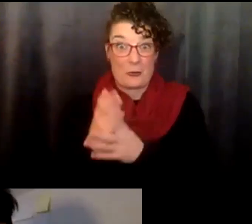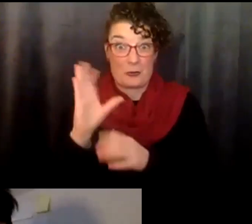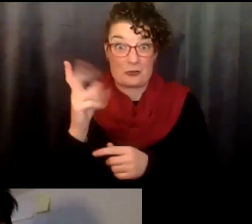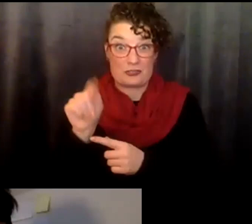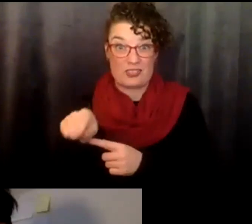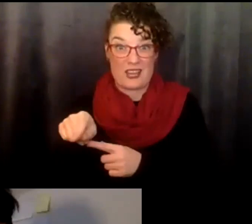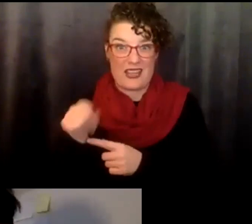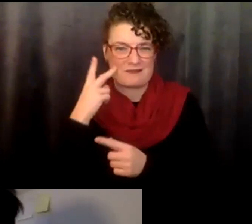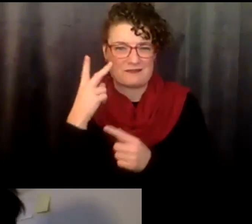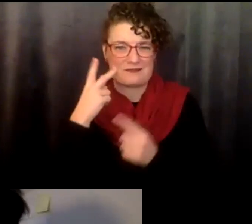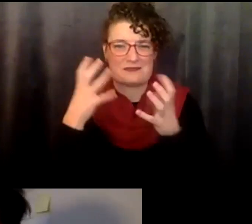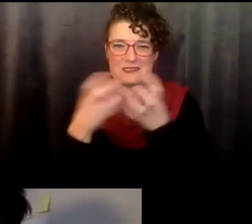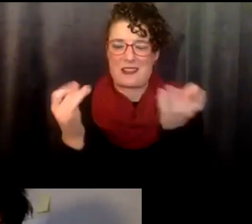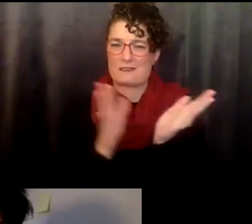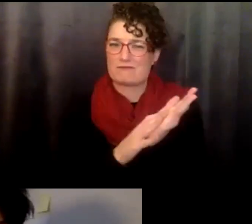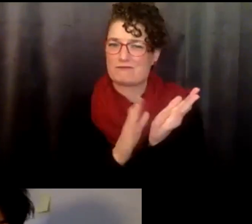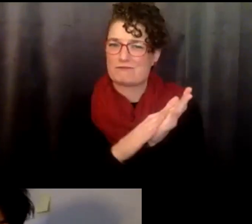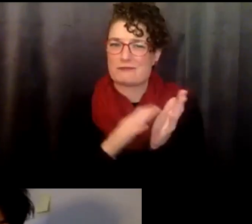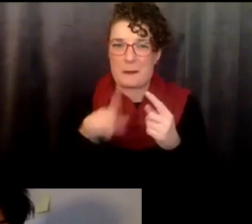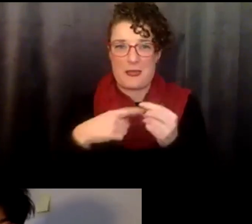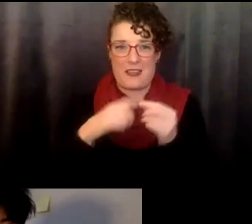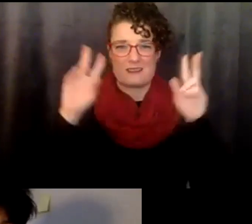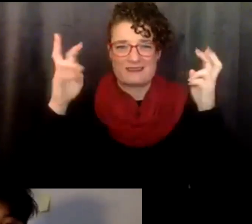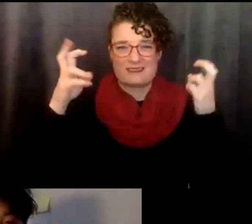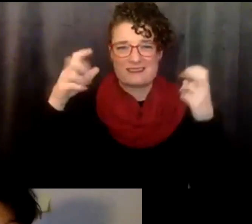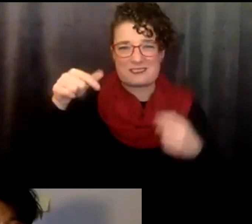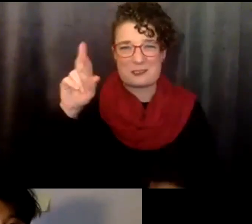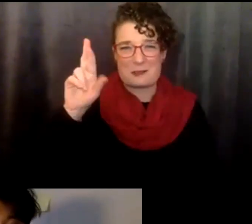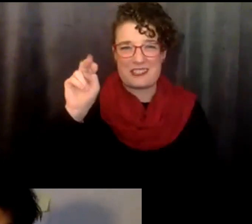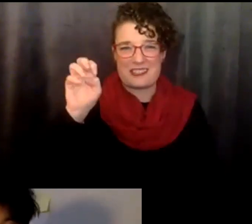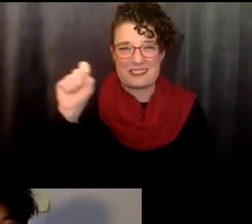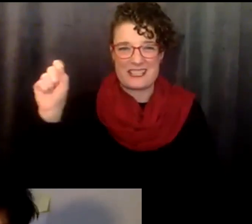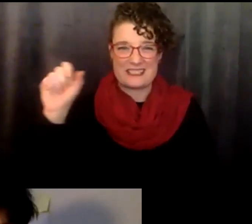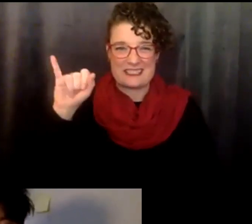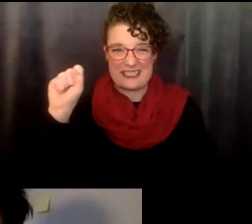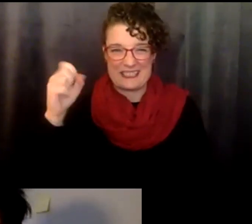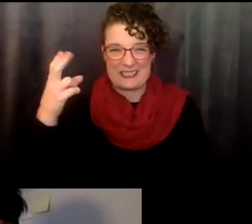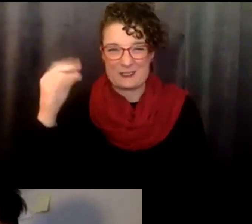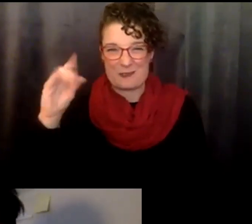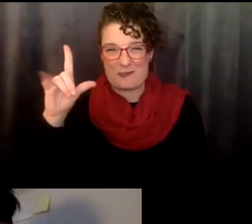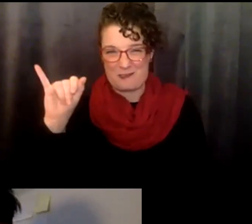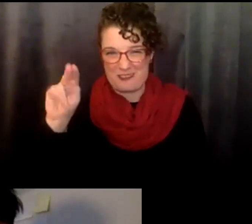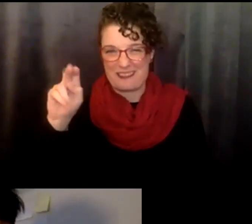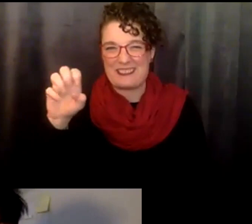lots of call outs on queerness is holiness. So thank you for that beautiful.